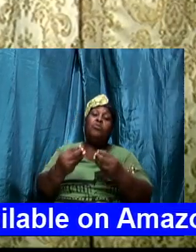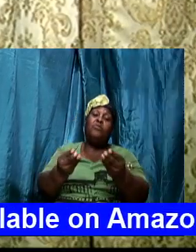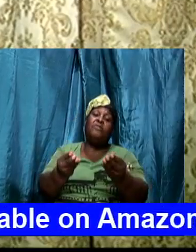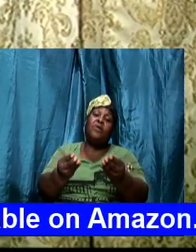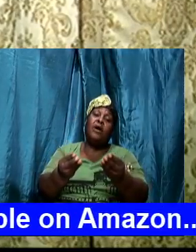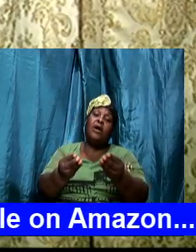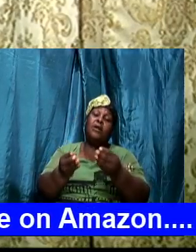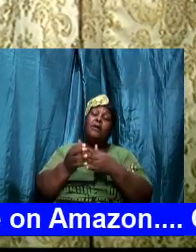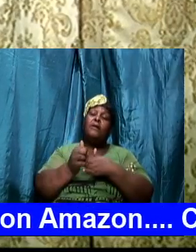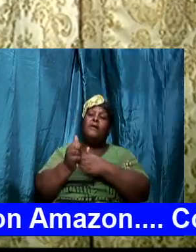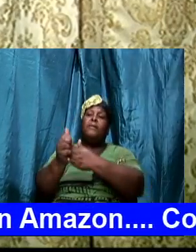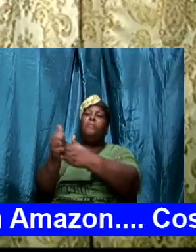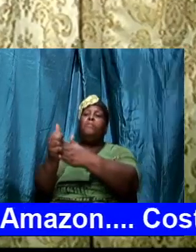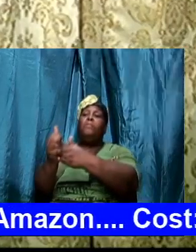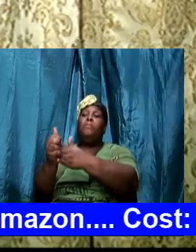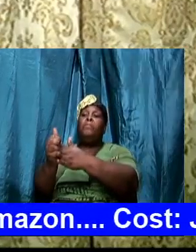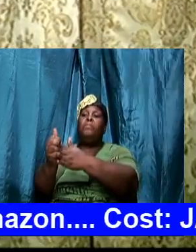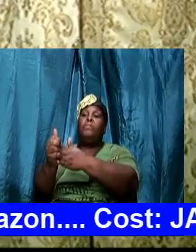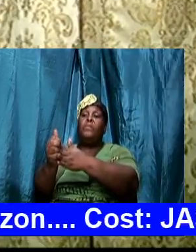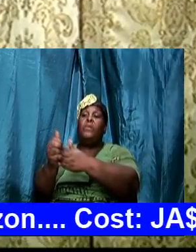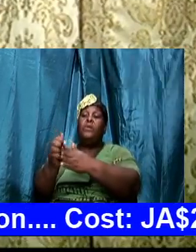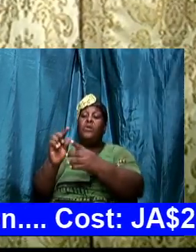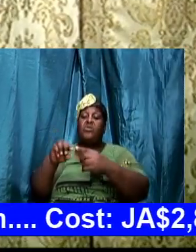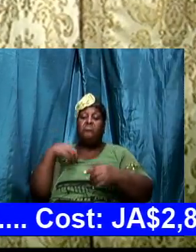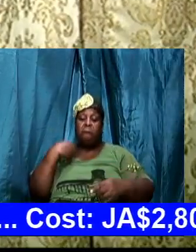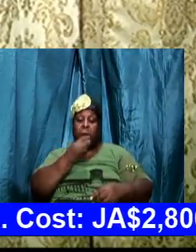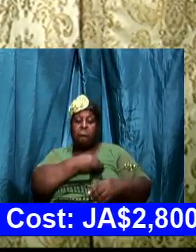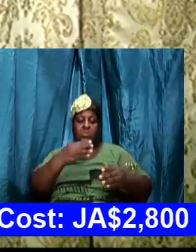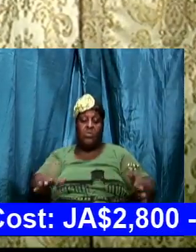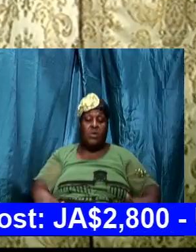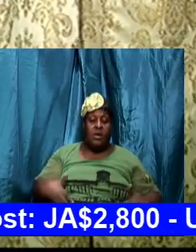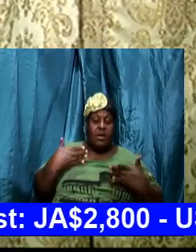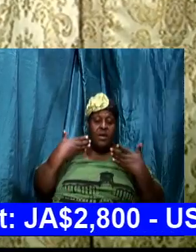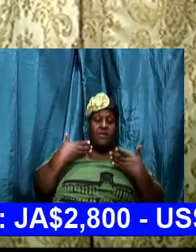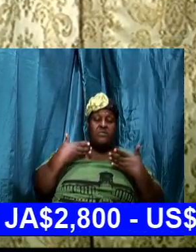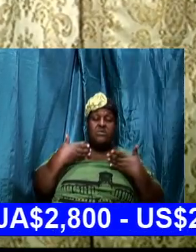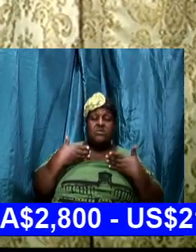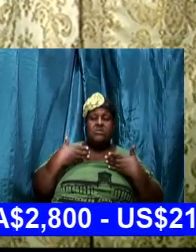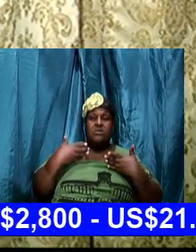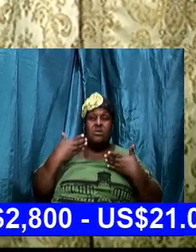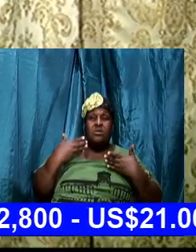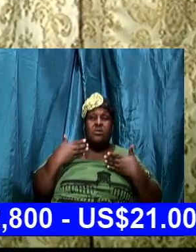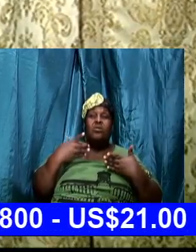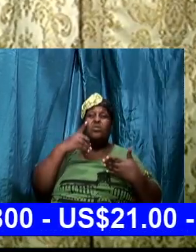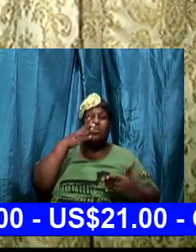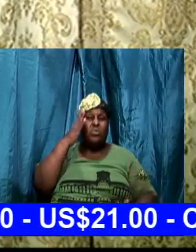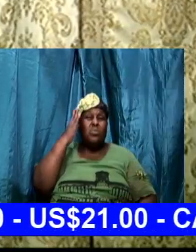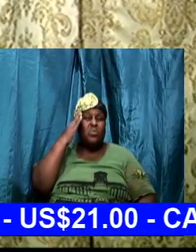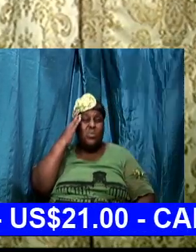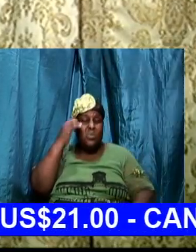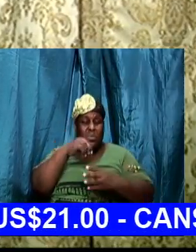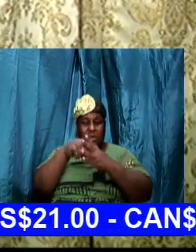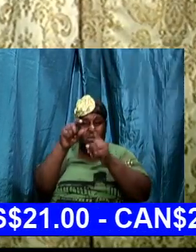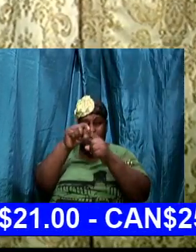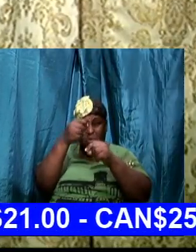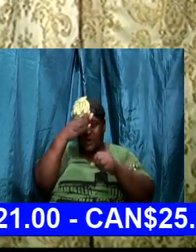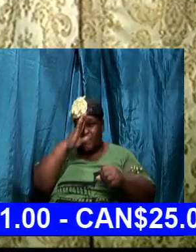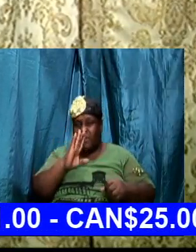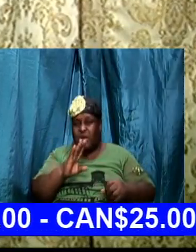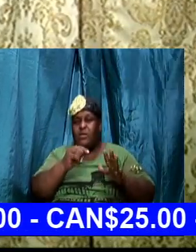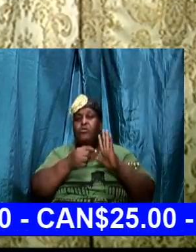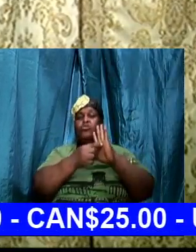a guide to our lives. Did you know that in the Word of God, it shows